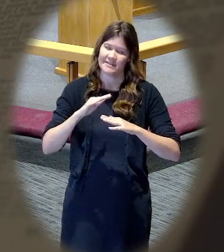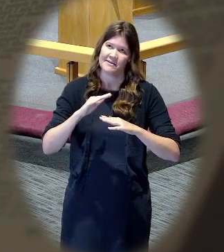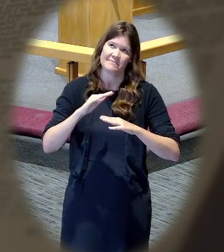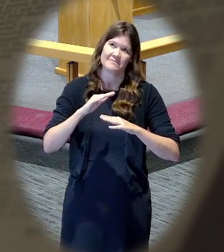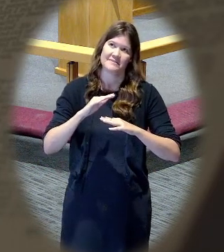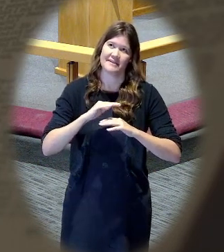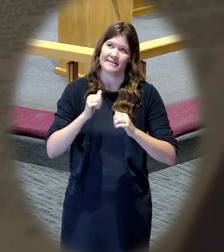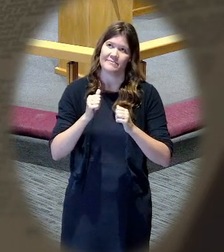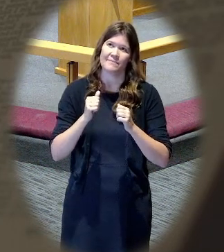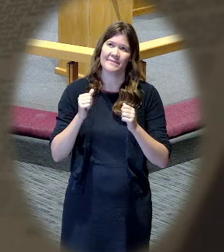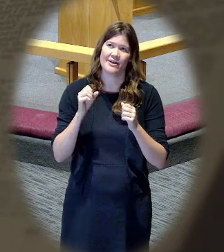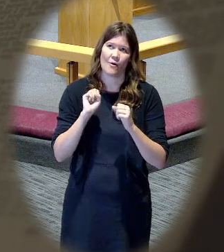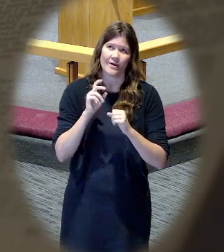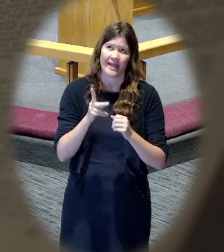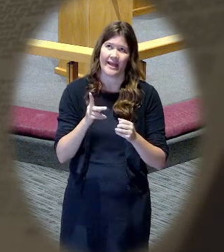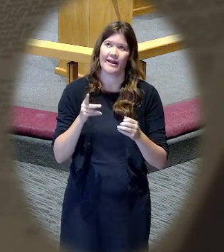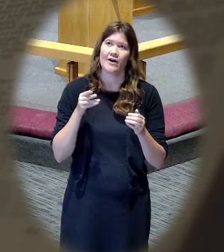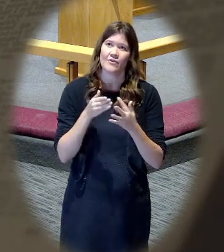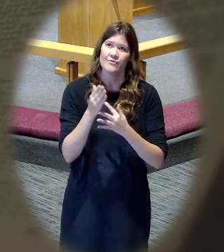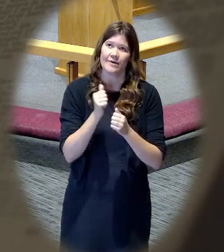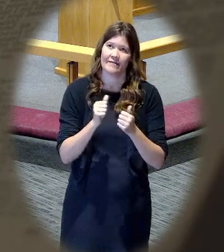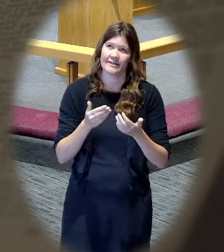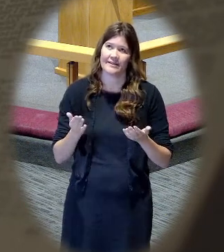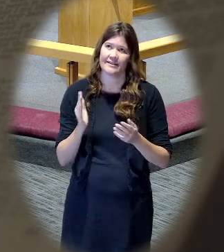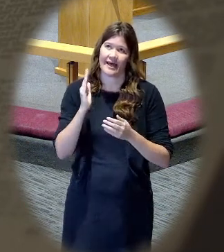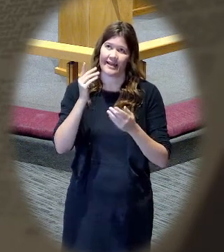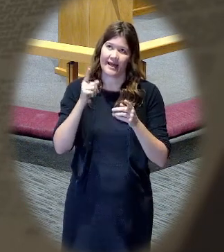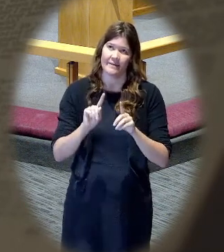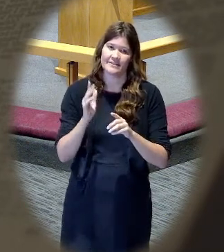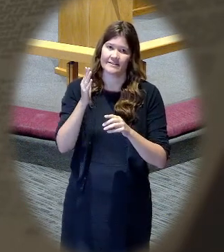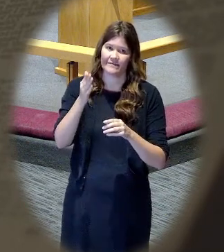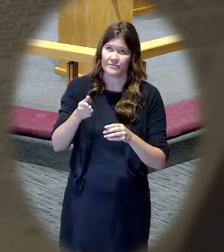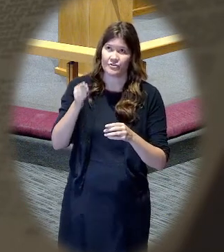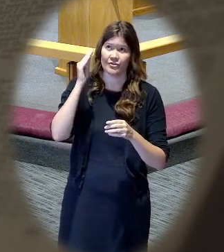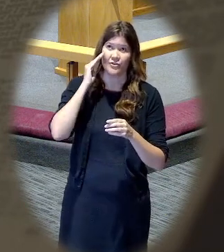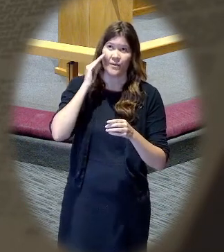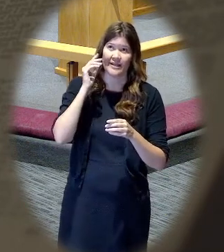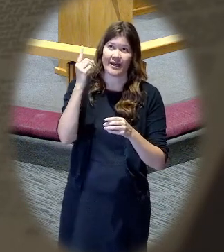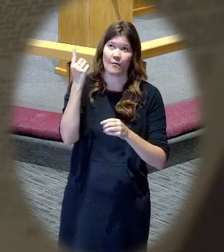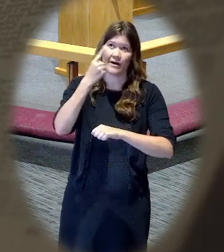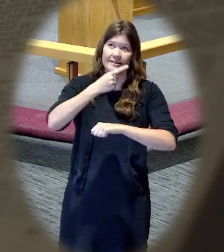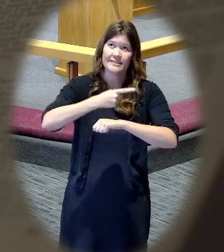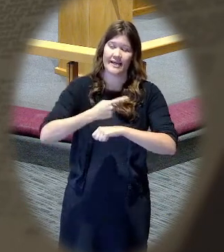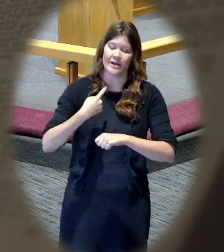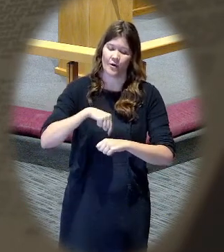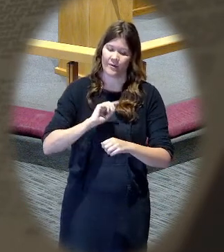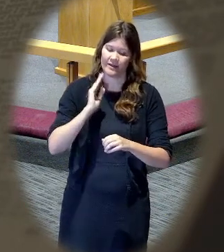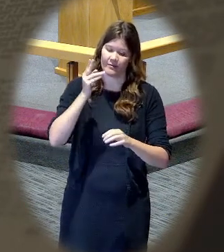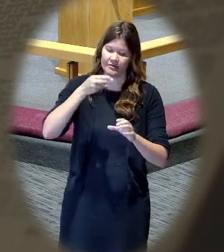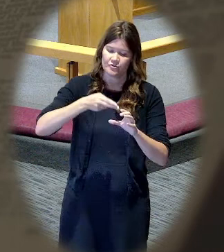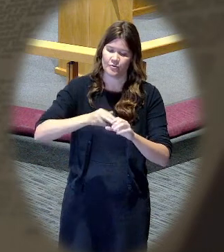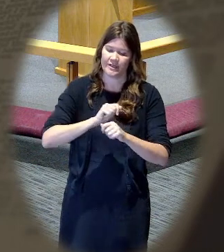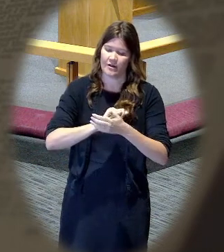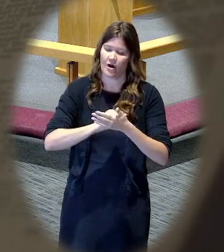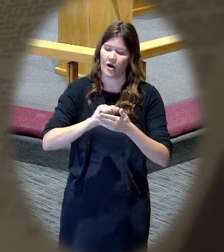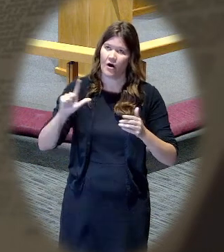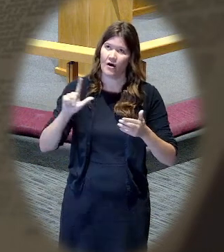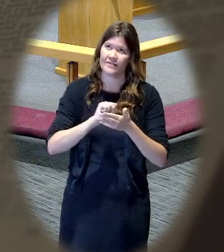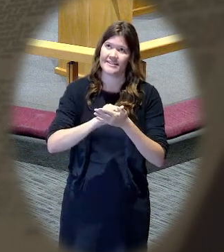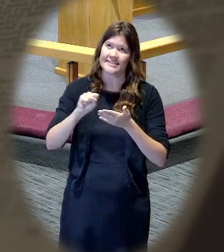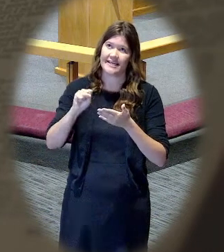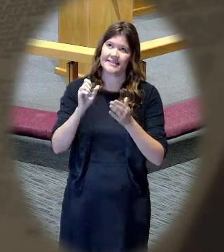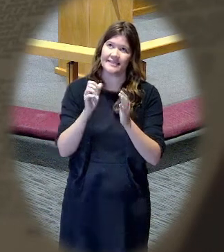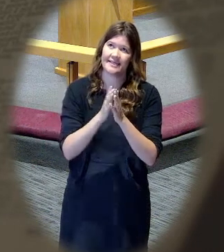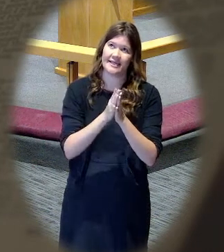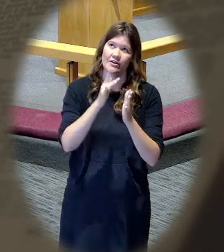holds with a sure and certain hope of one day joining all your saints in glory. Through Jesus